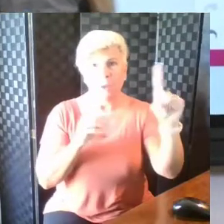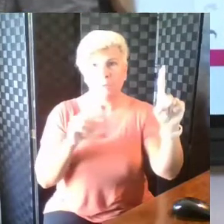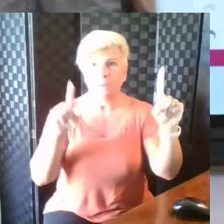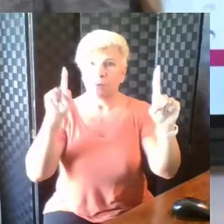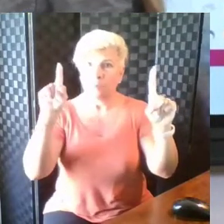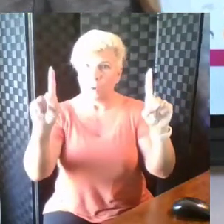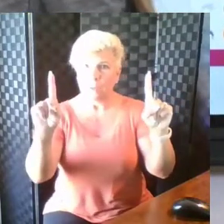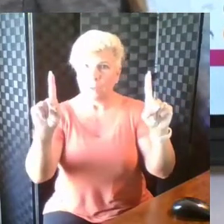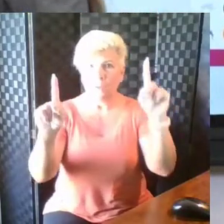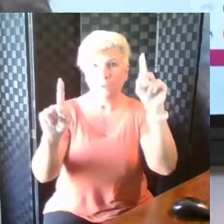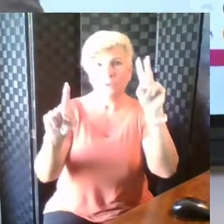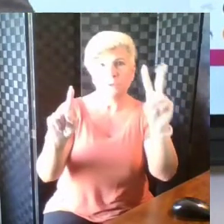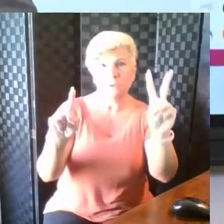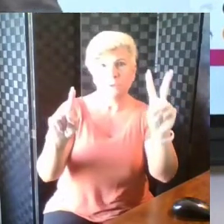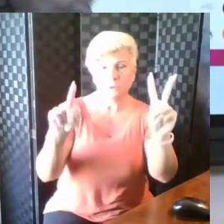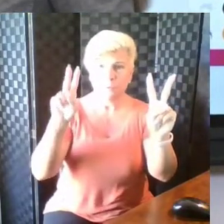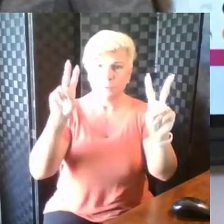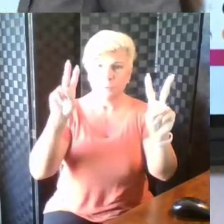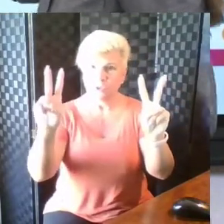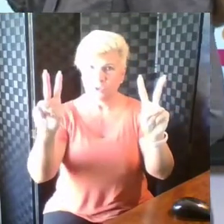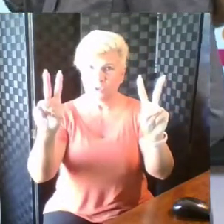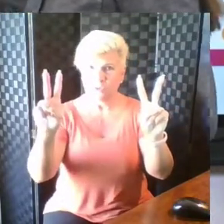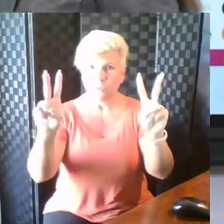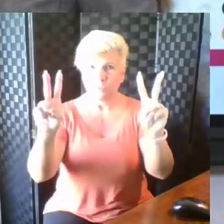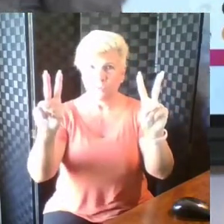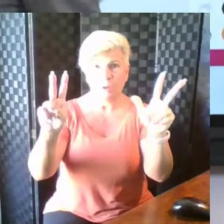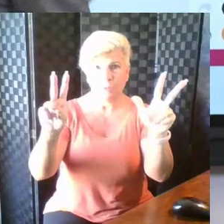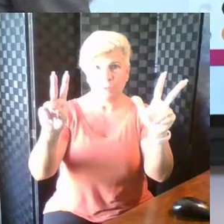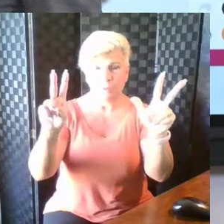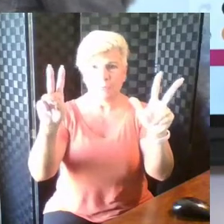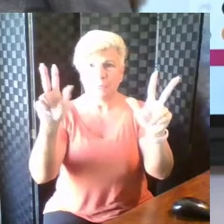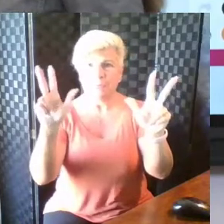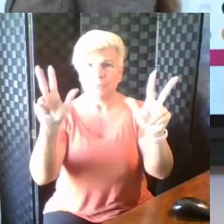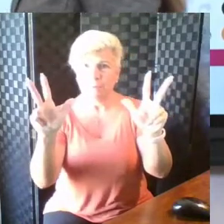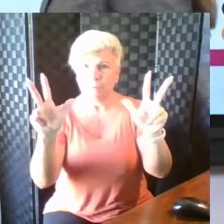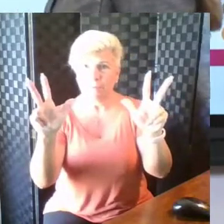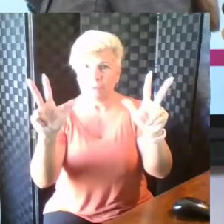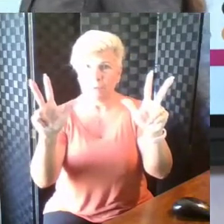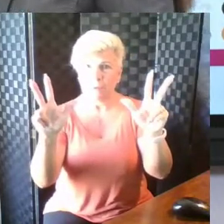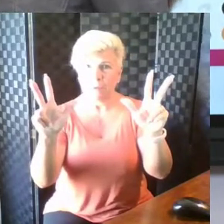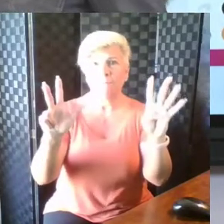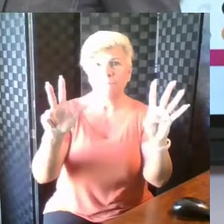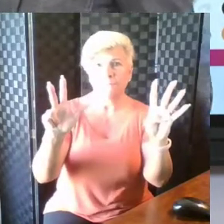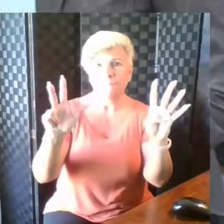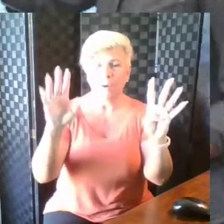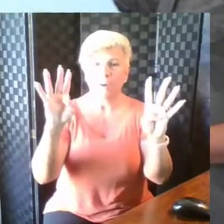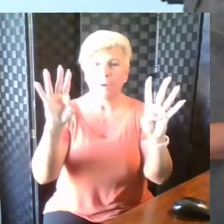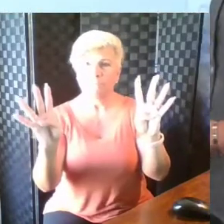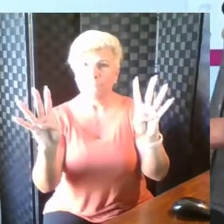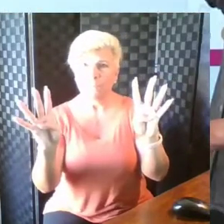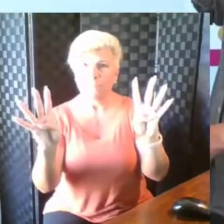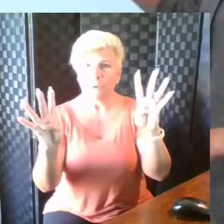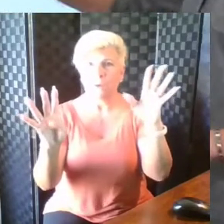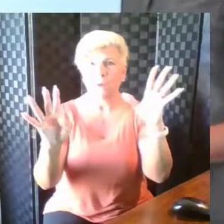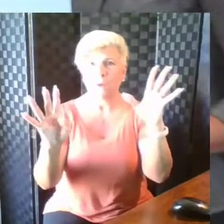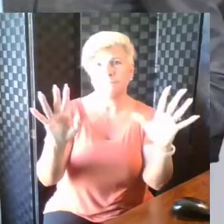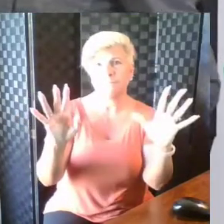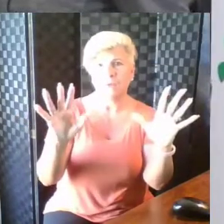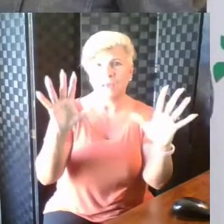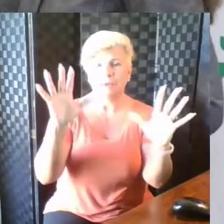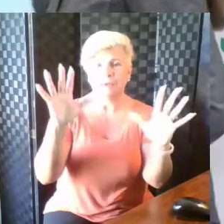1, 1, 2, 2, 3, 3, 4,